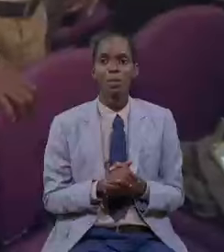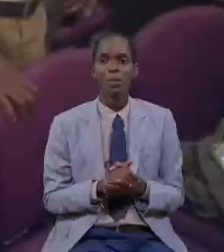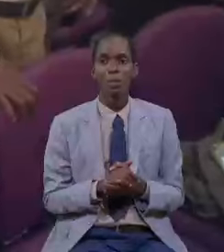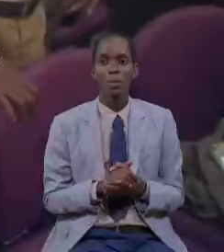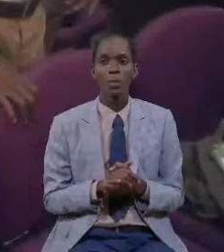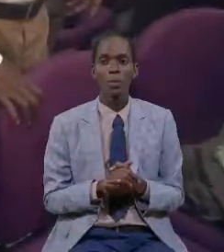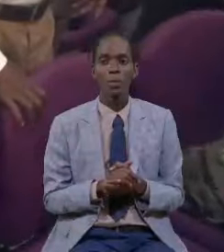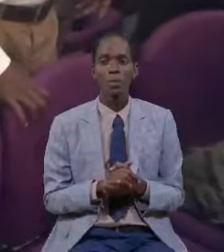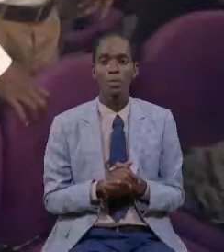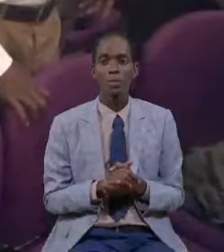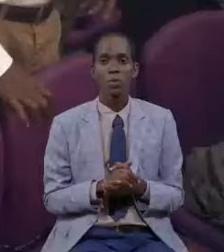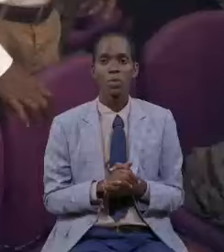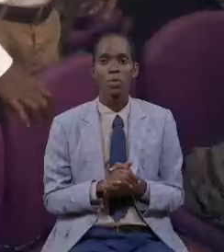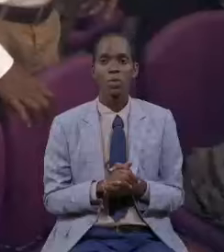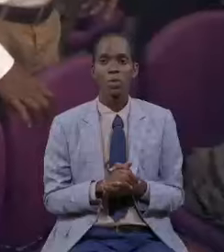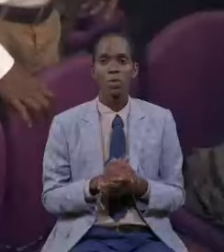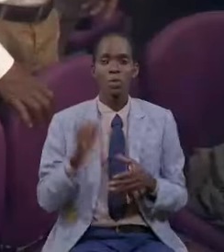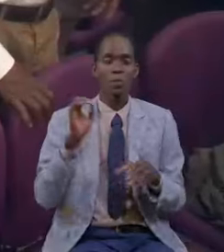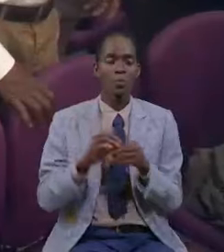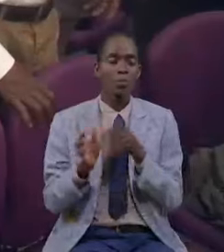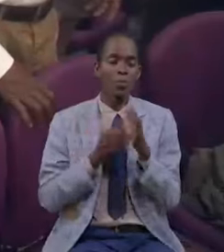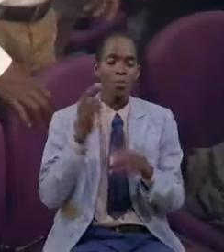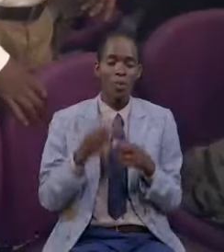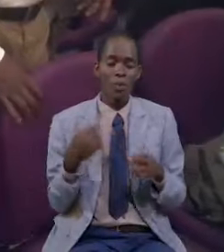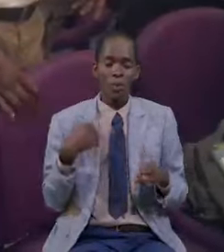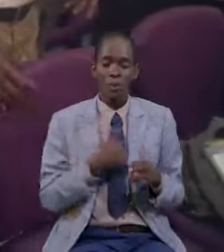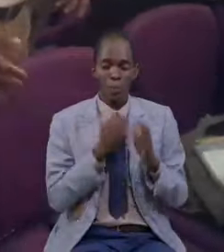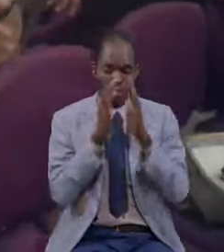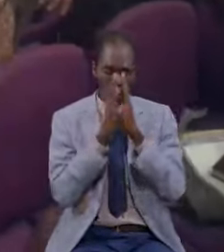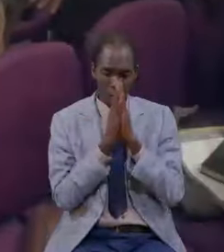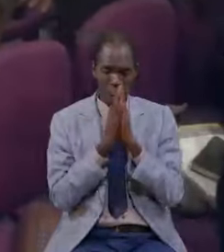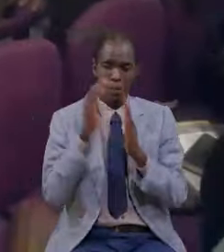In Jesus' name we pray.